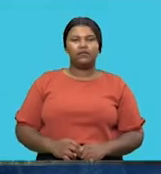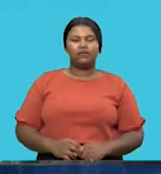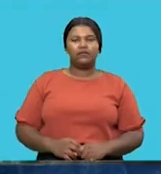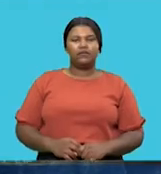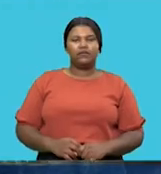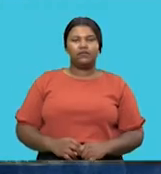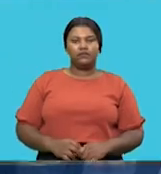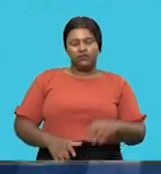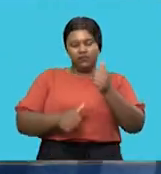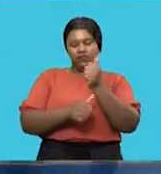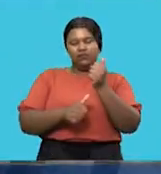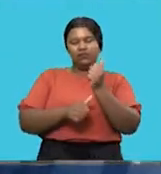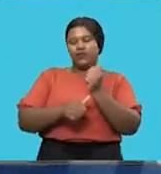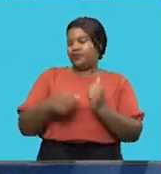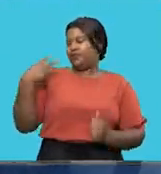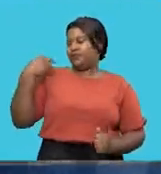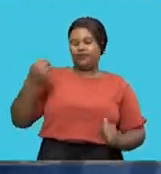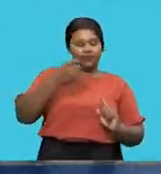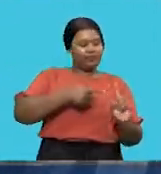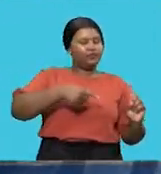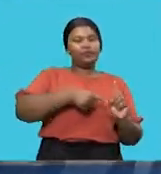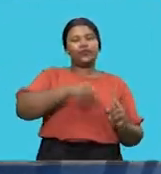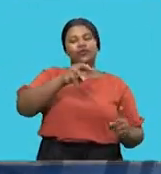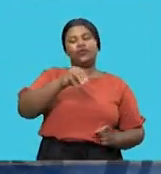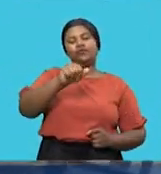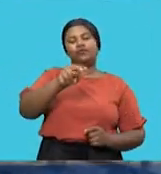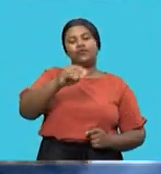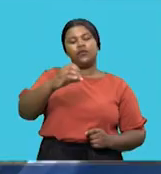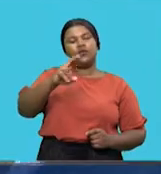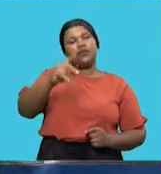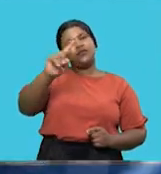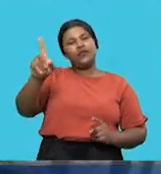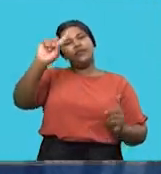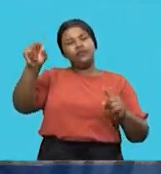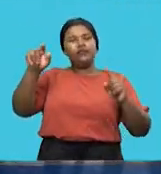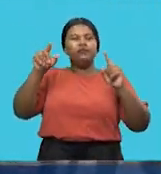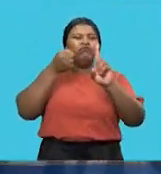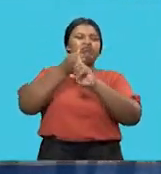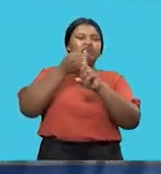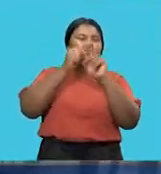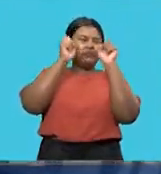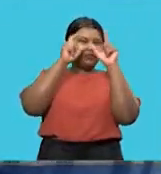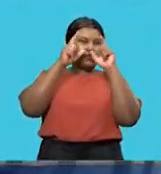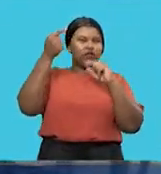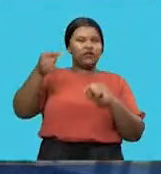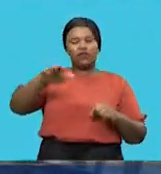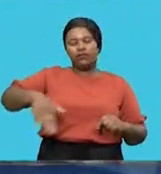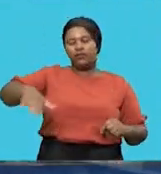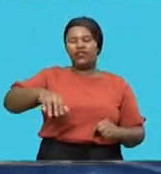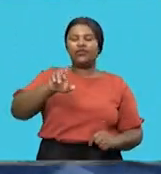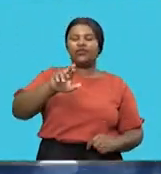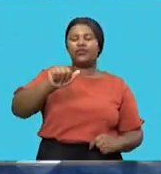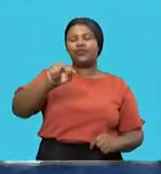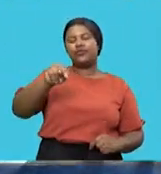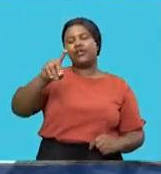The Deputy Minister of Transport, Lisa Mangcu, led a cleanup and awareness campaign at the Rand West City local municipality in Randfontein earlier today. Now,